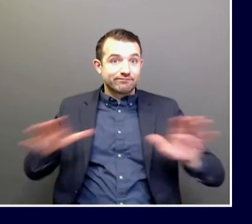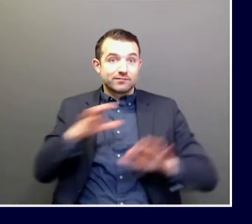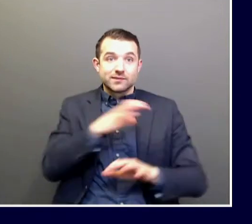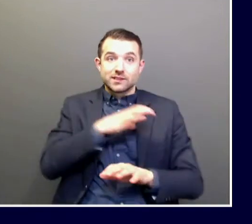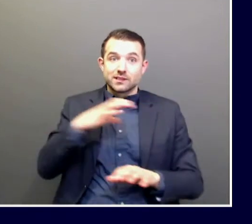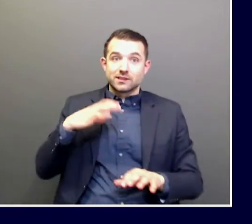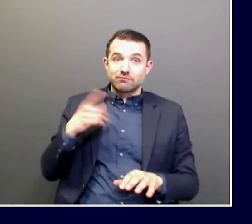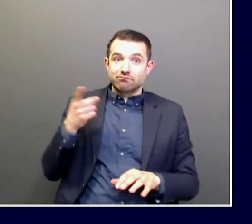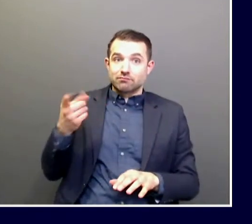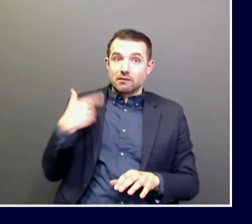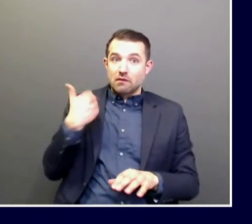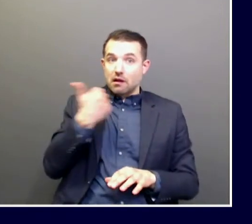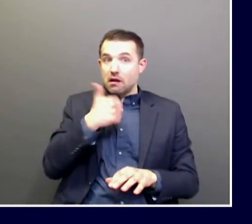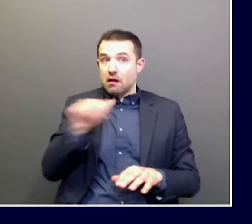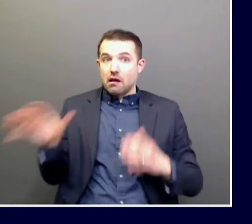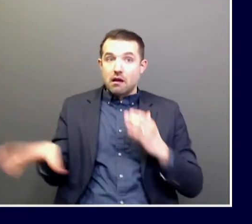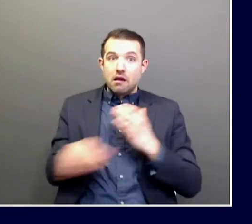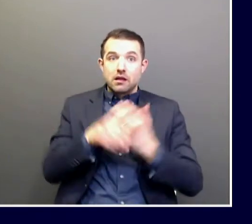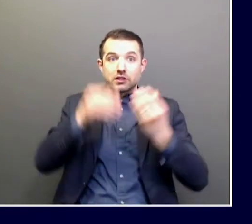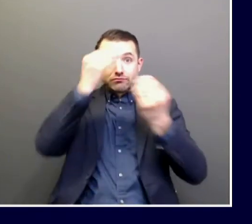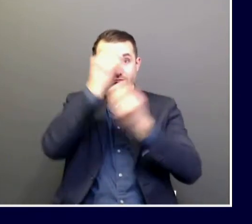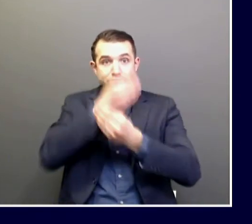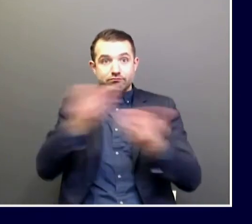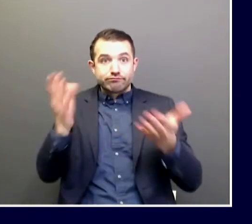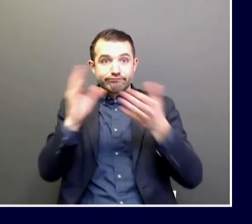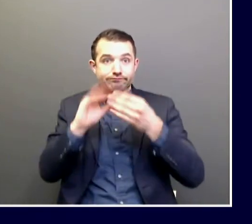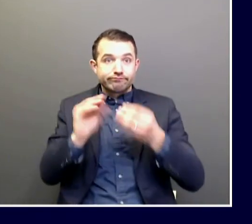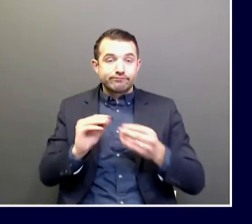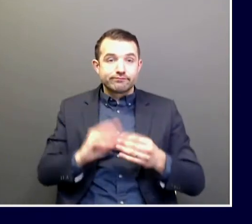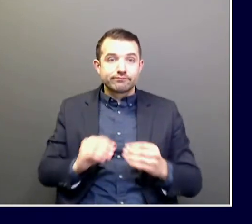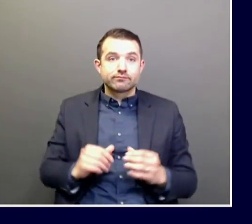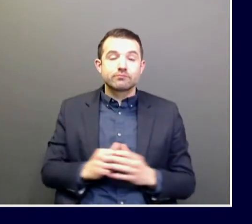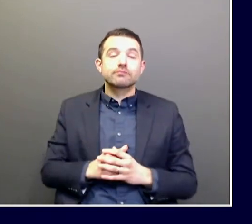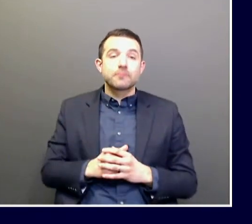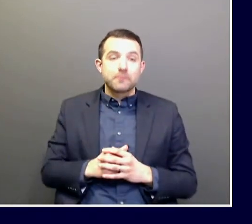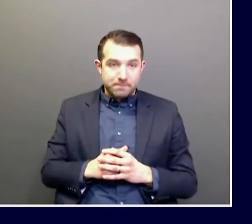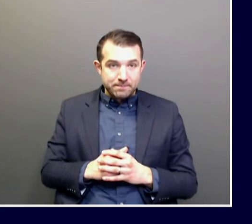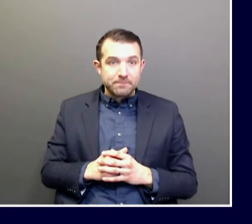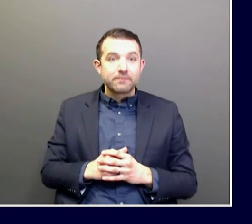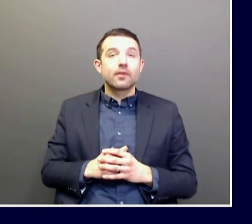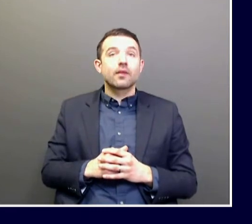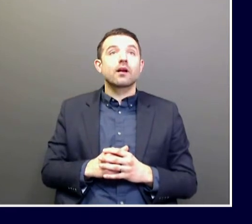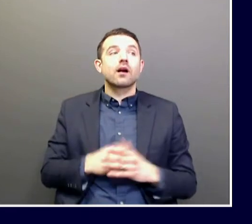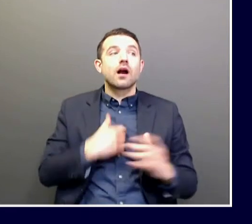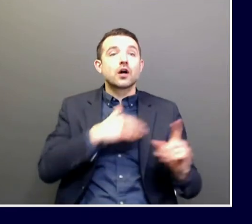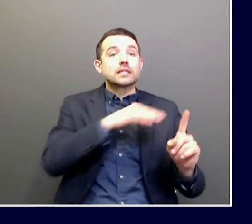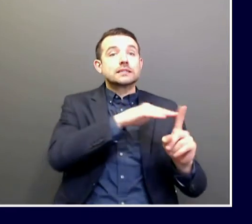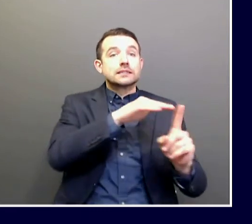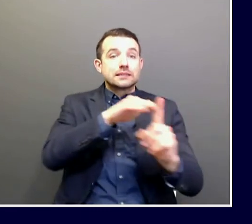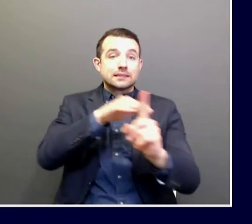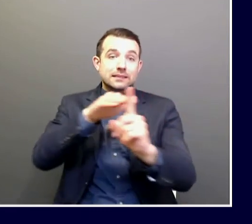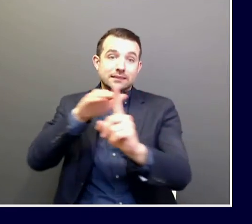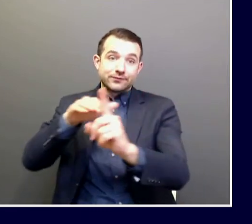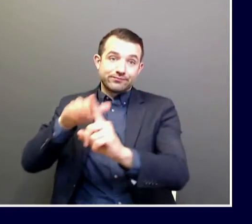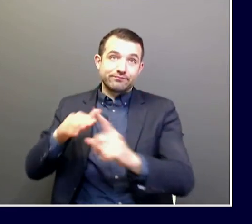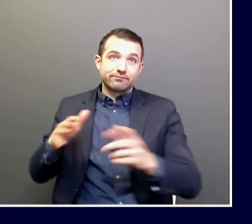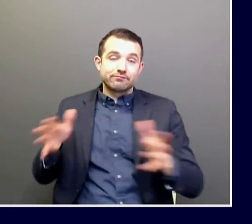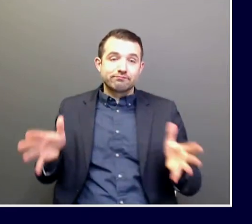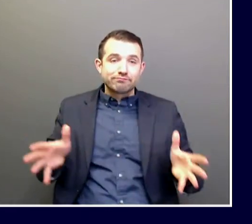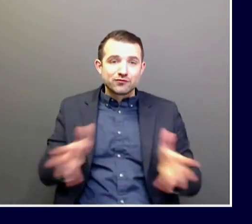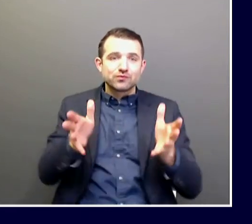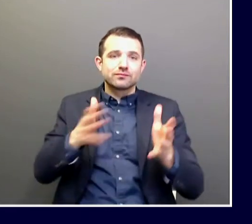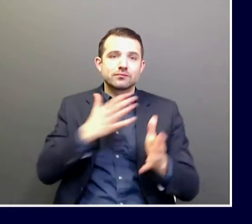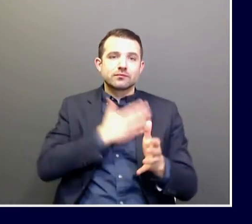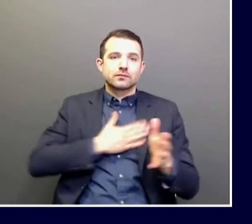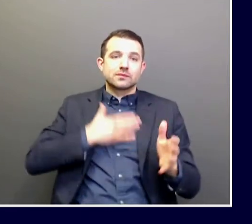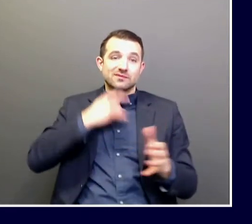afternoon? Just a reminder that we always encourage people to get tested, putting aside the data and the trends,